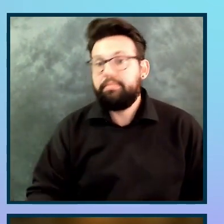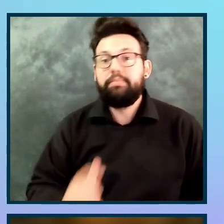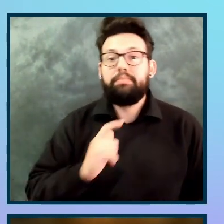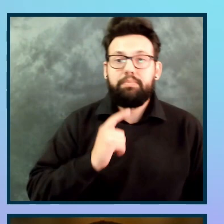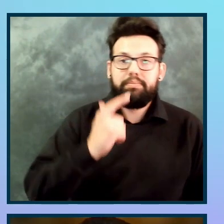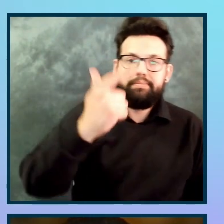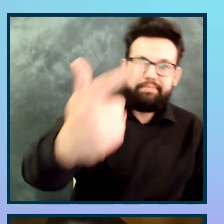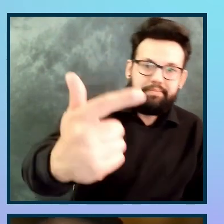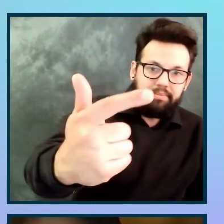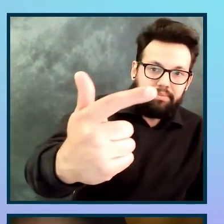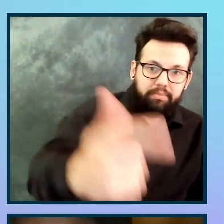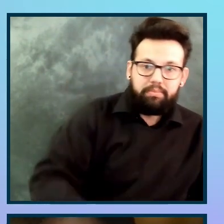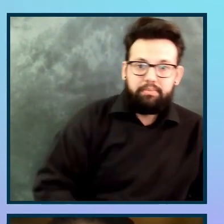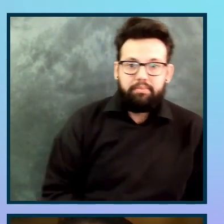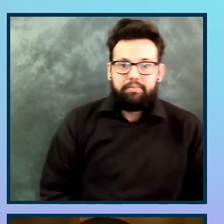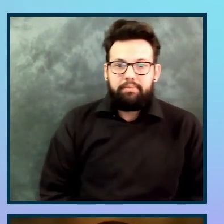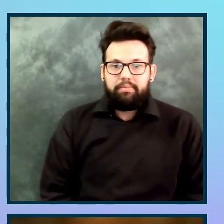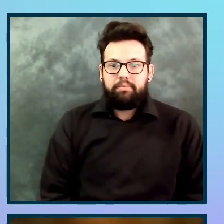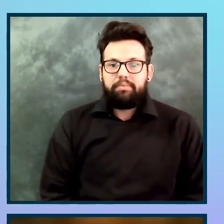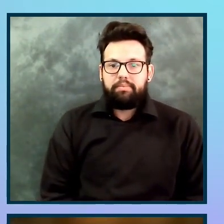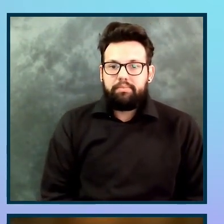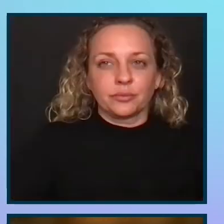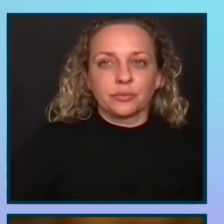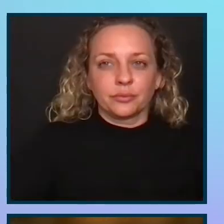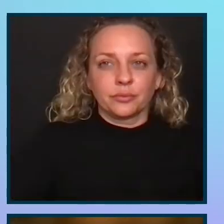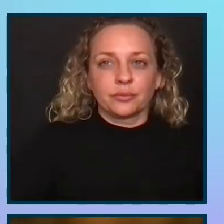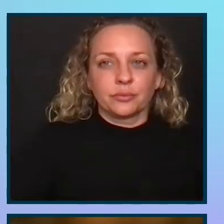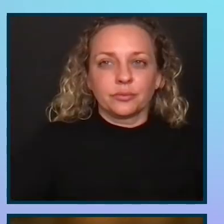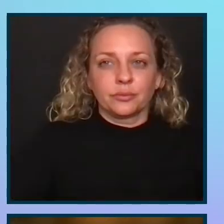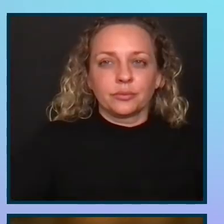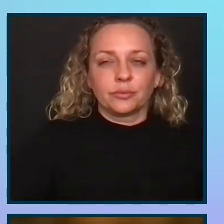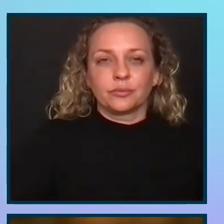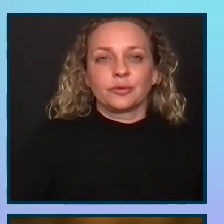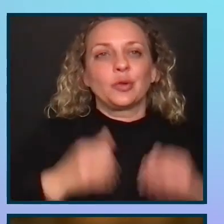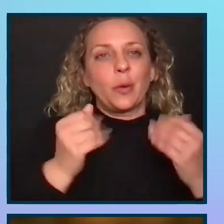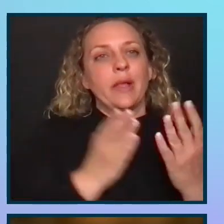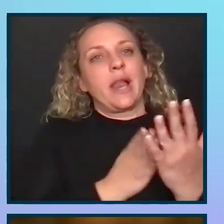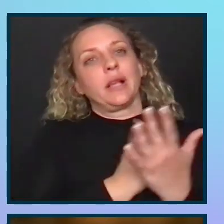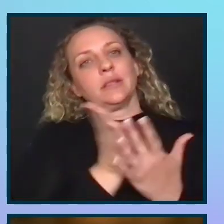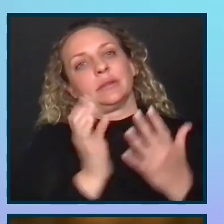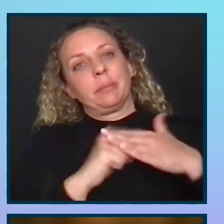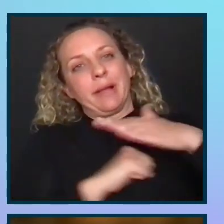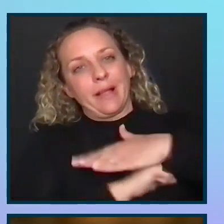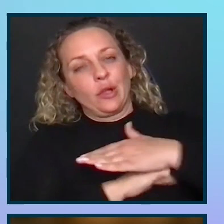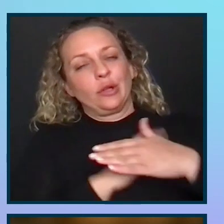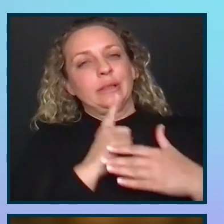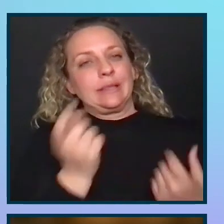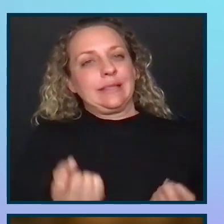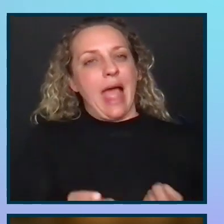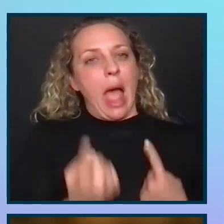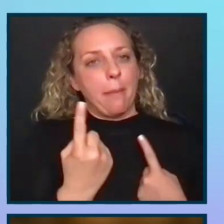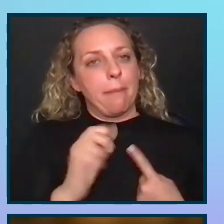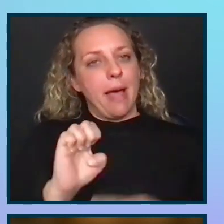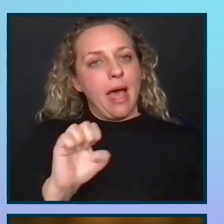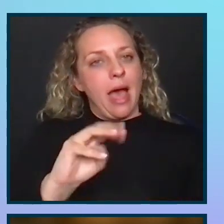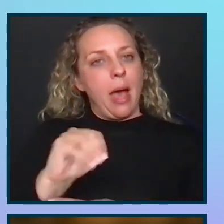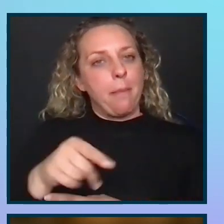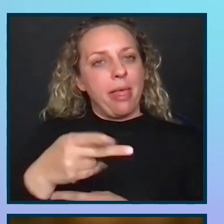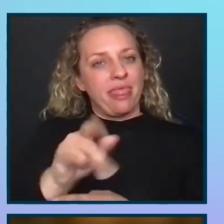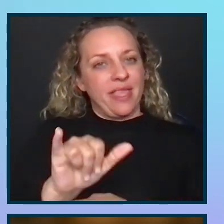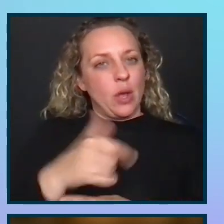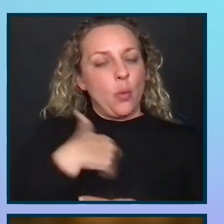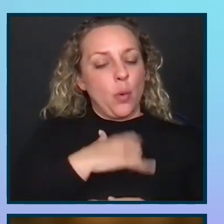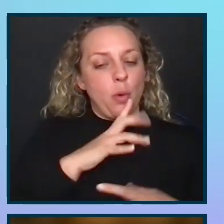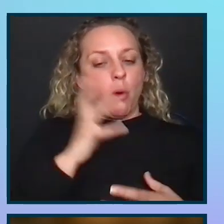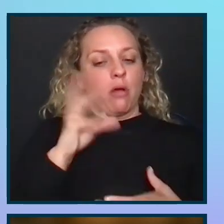So the next pillar is empathy. And this really speaks for itself. We are trying to build empathy within the organization. We want